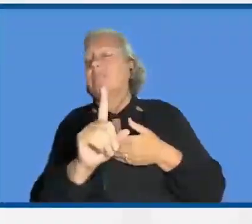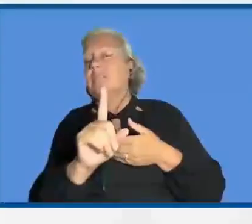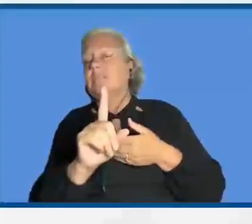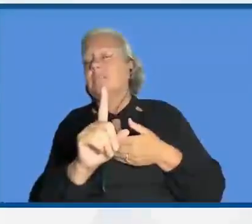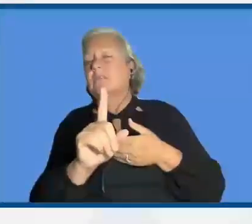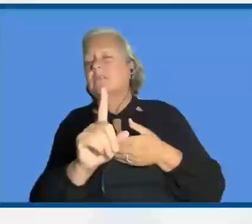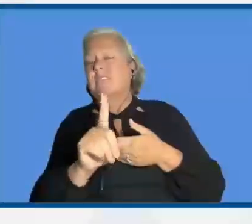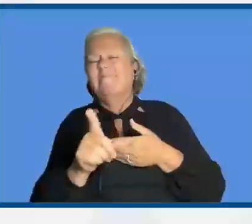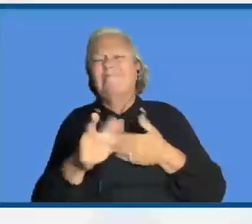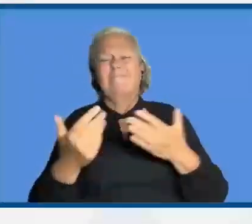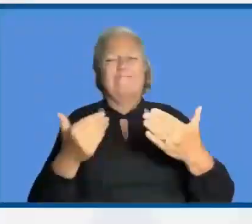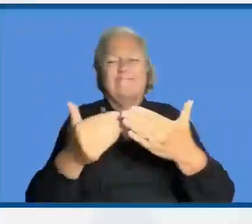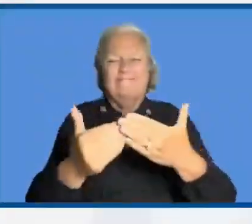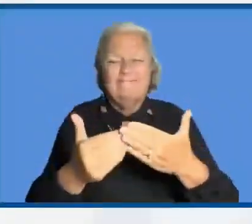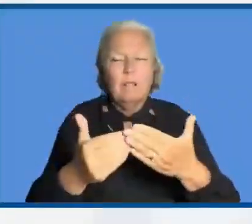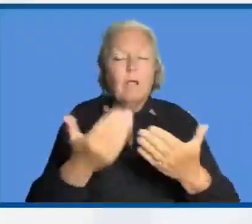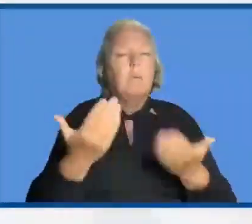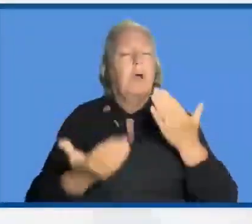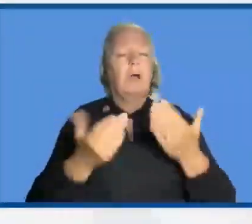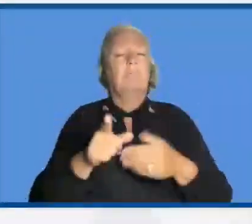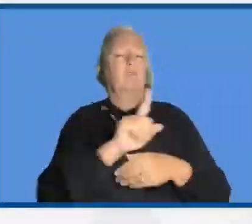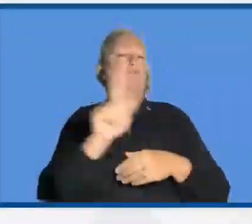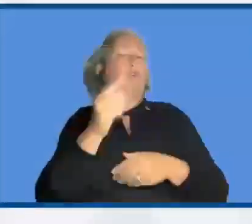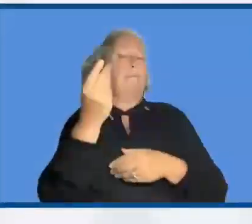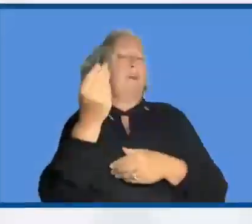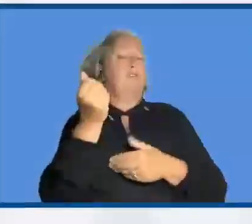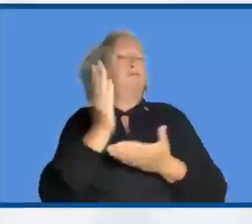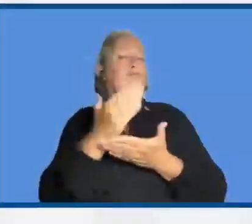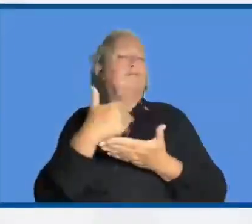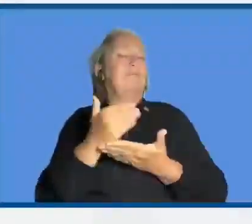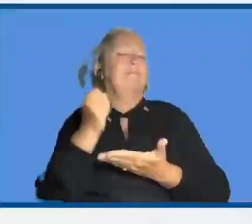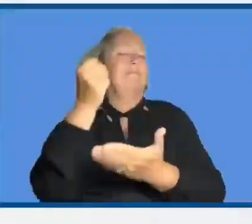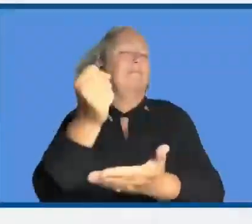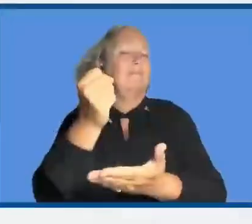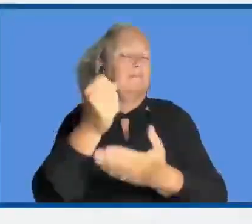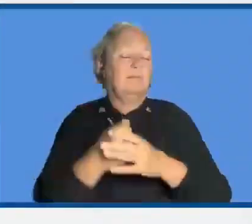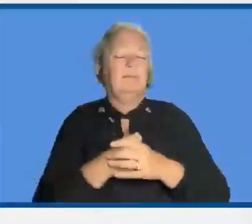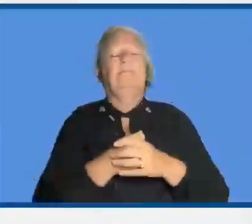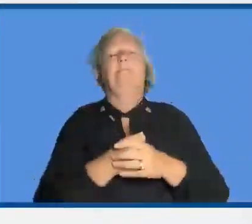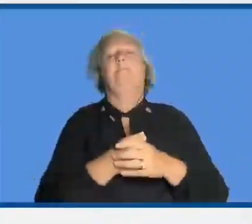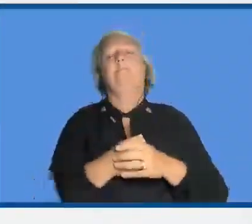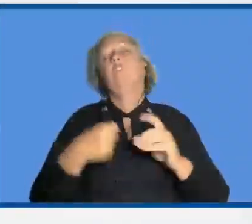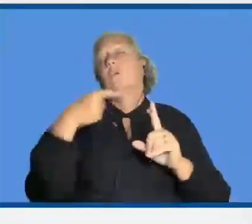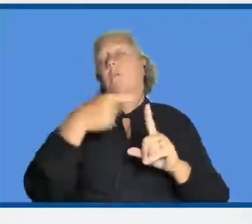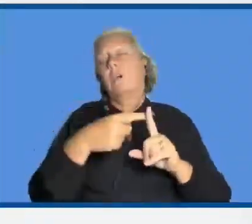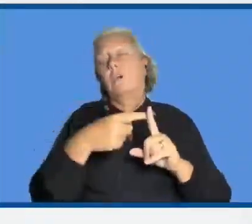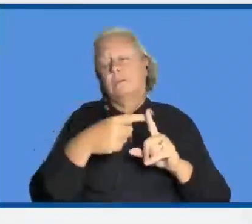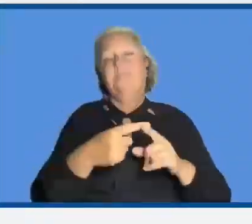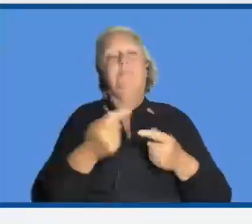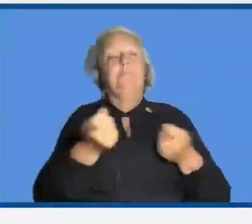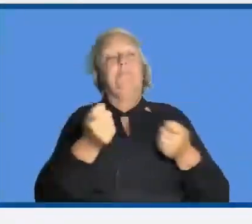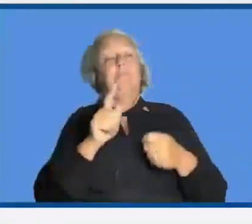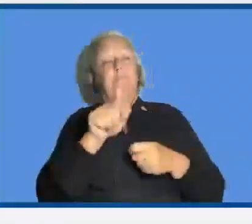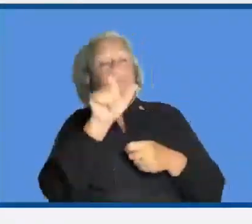no budget. And if I want to round up, based on our moderator's question,